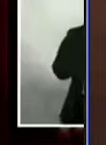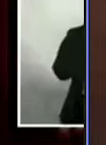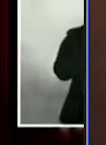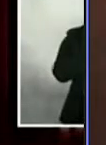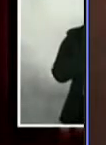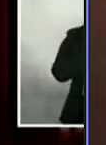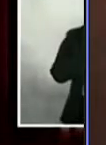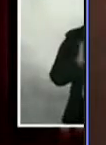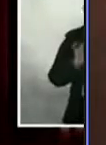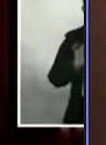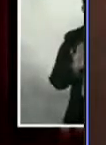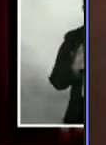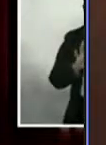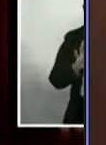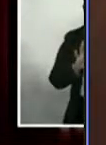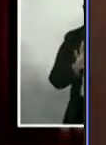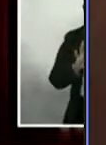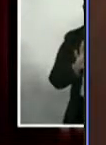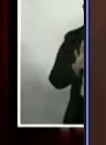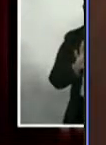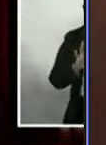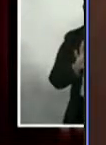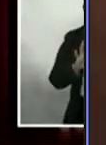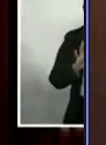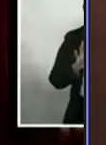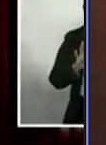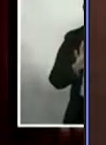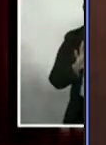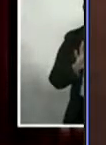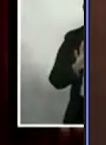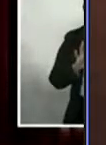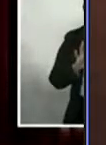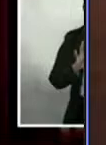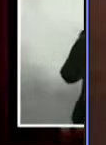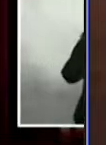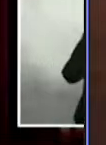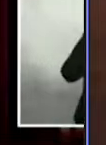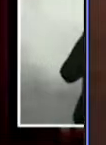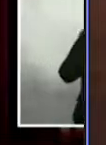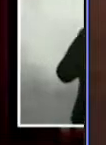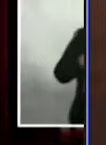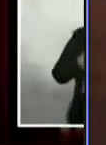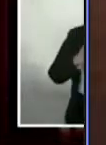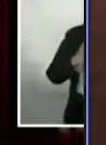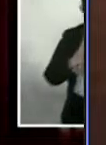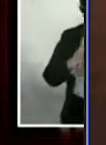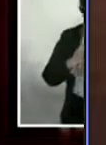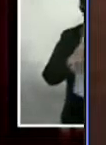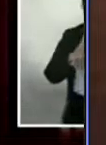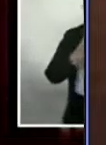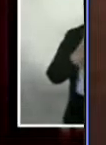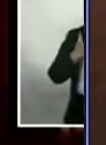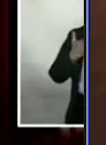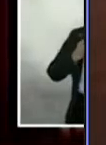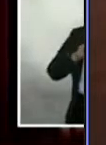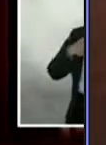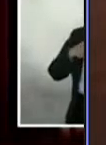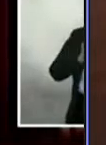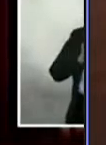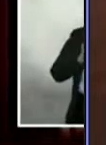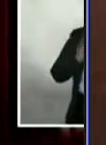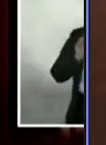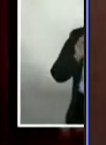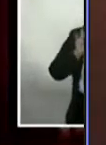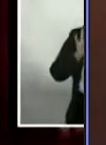120 jobs. Web have a call centers investment of 500 million, which will initially create 350 jobs,